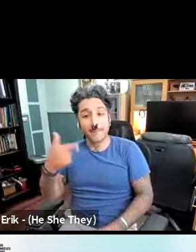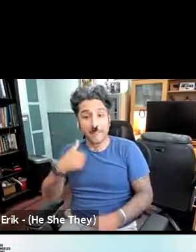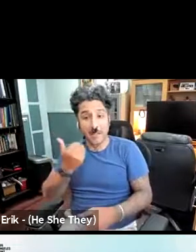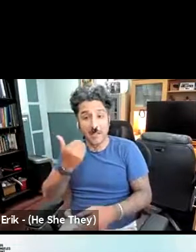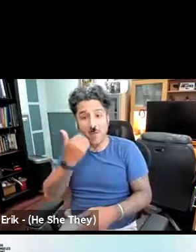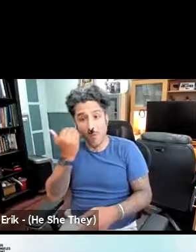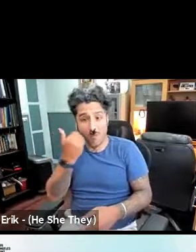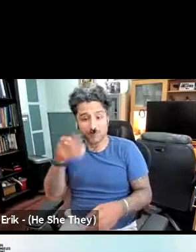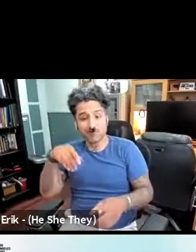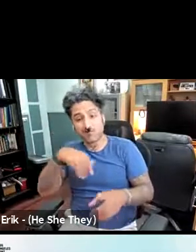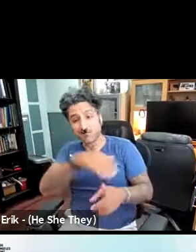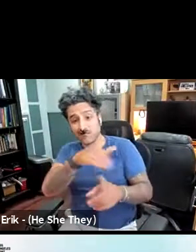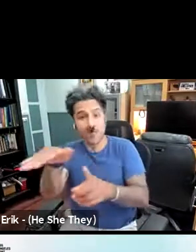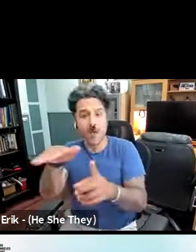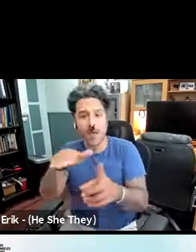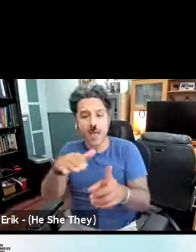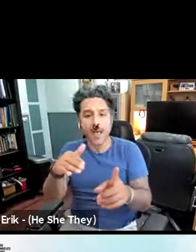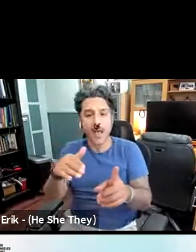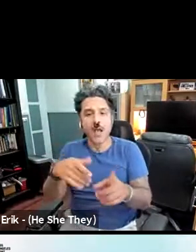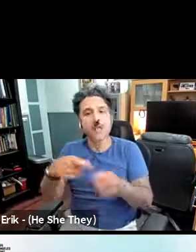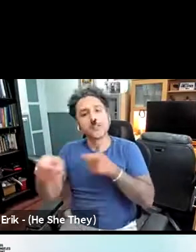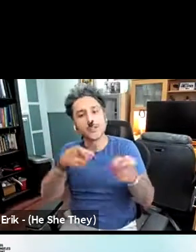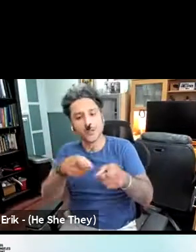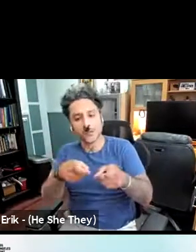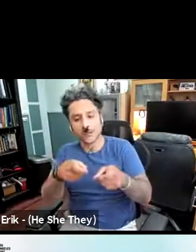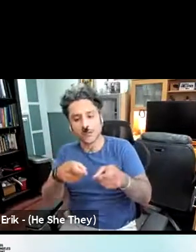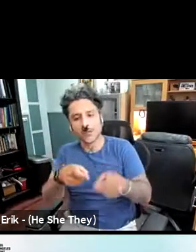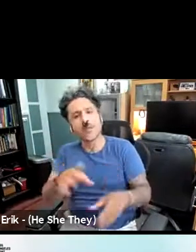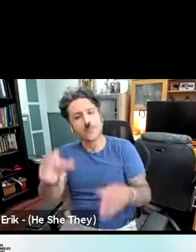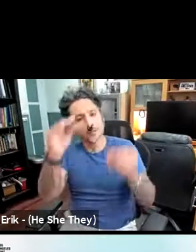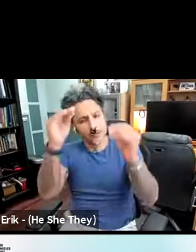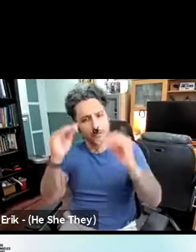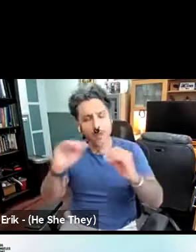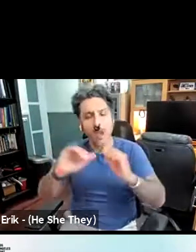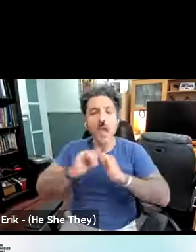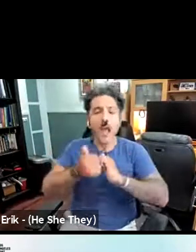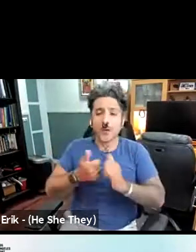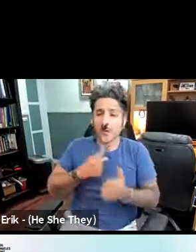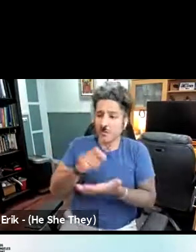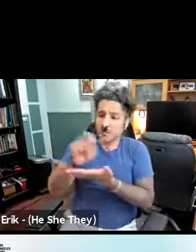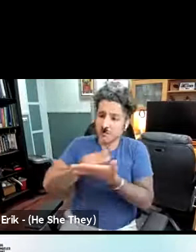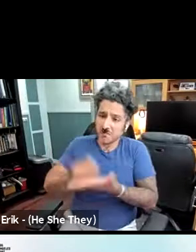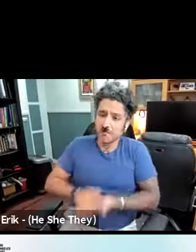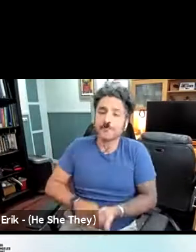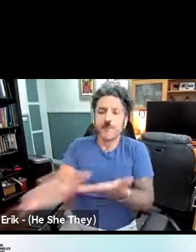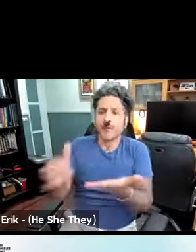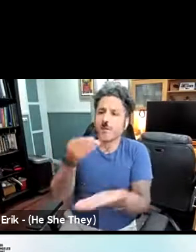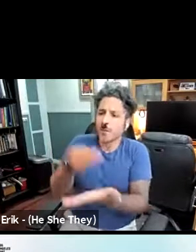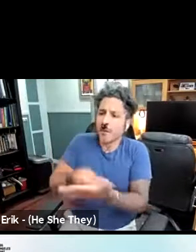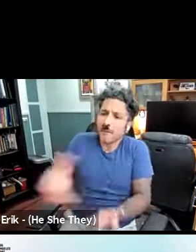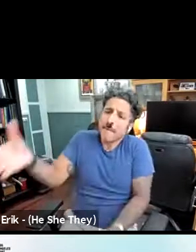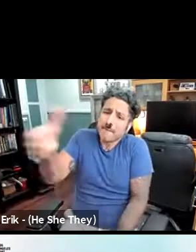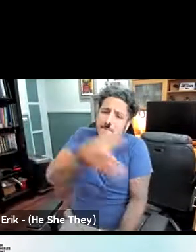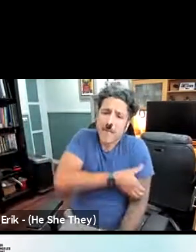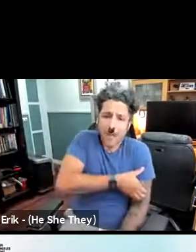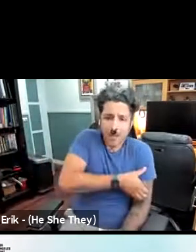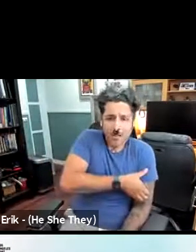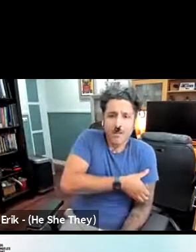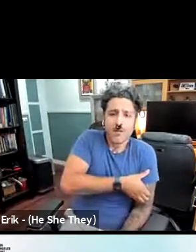And how about you teach me how to grant, right? How about you give me actual power,